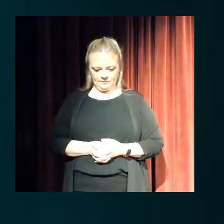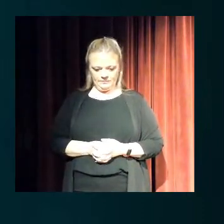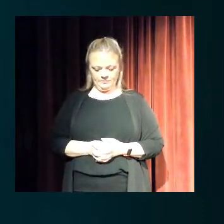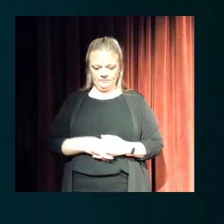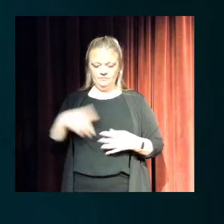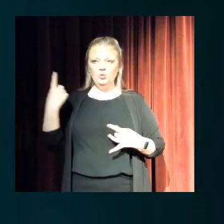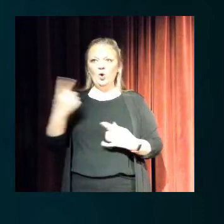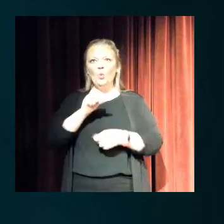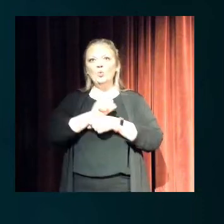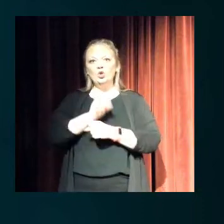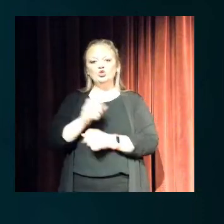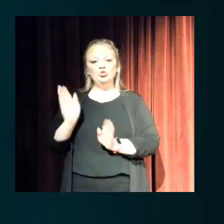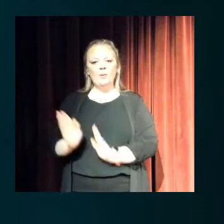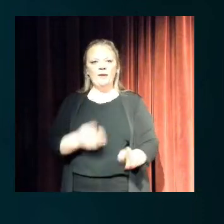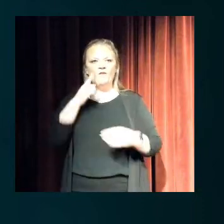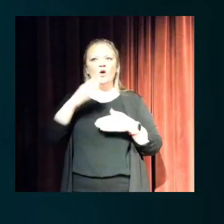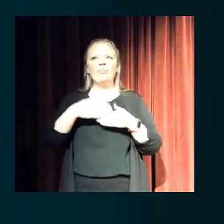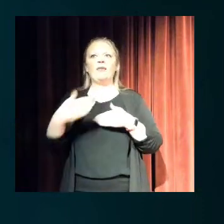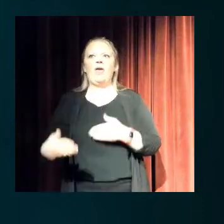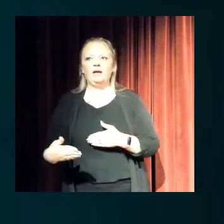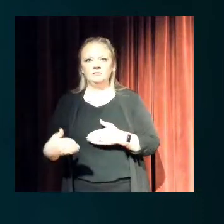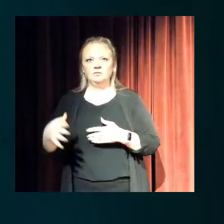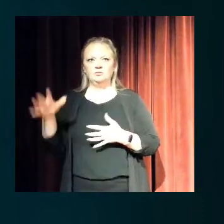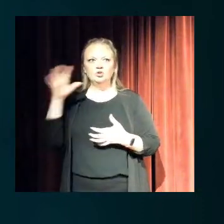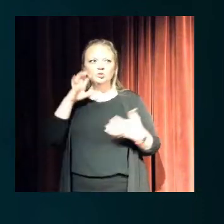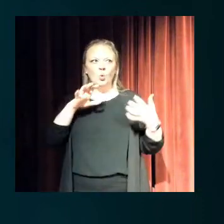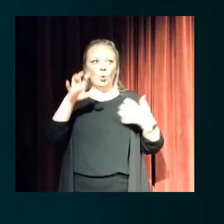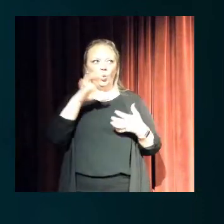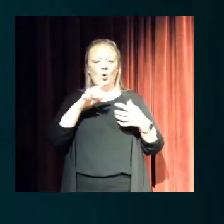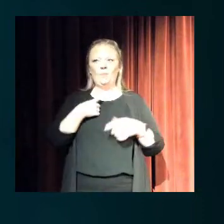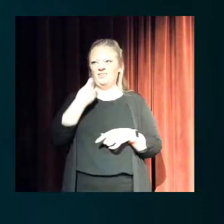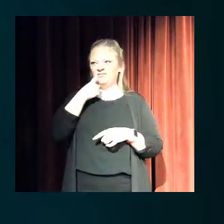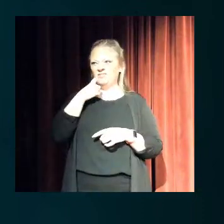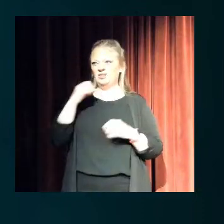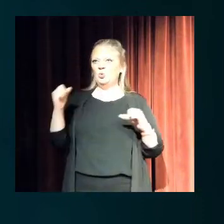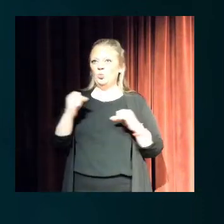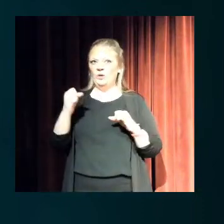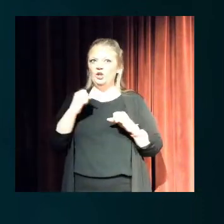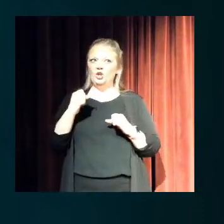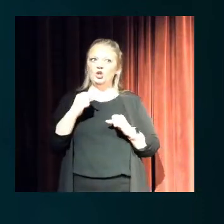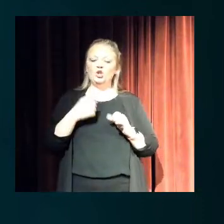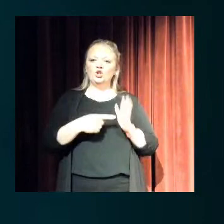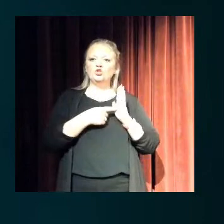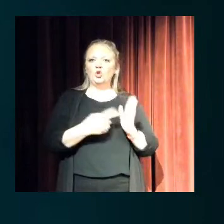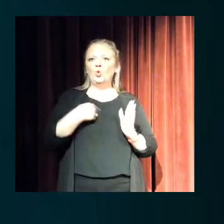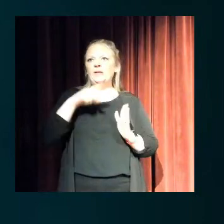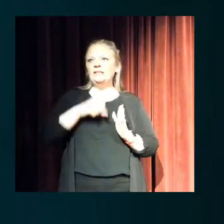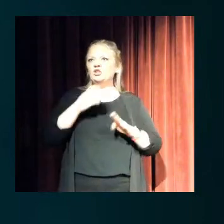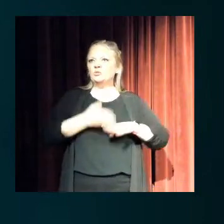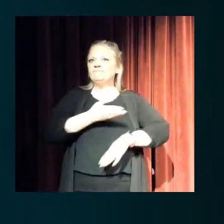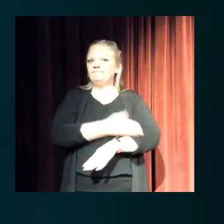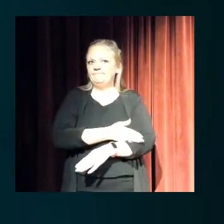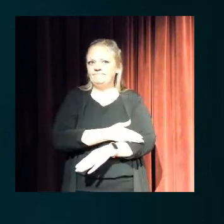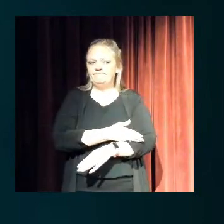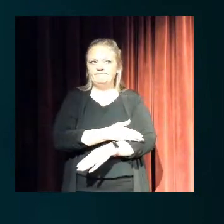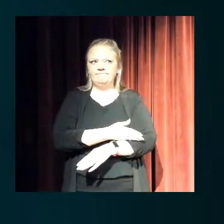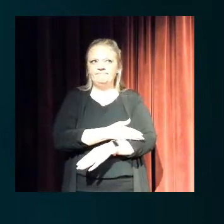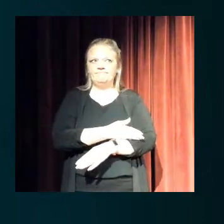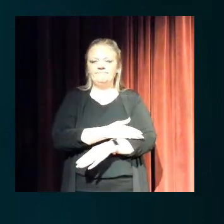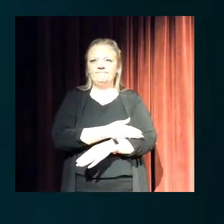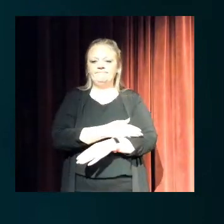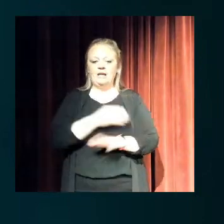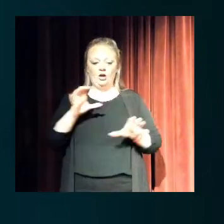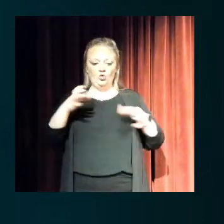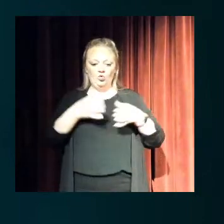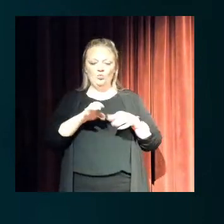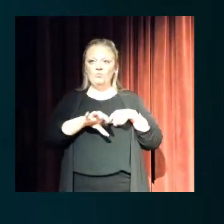We always work to prepare for the next storm, and this past winter highlighted some areas of response we need to strengthen. Our fleet